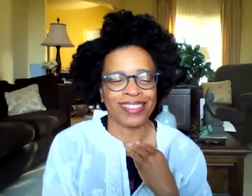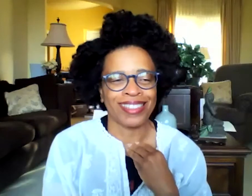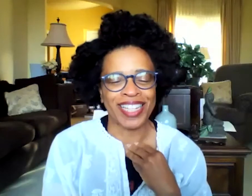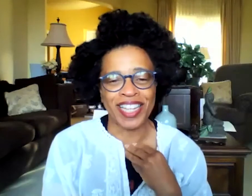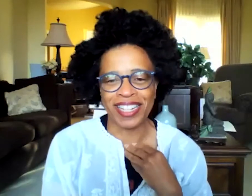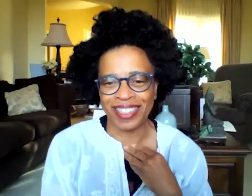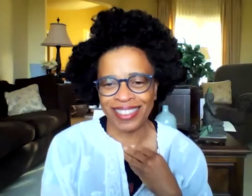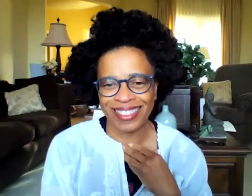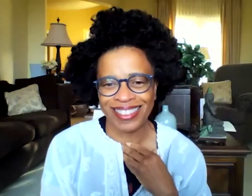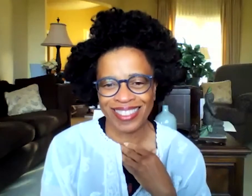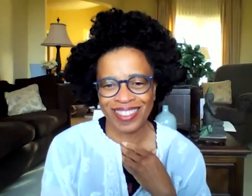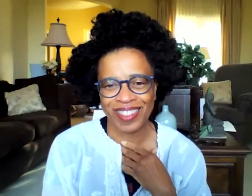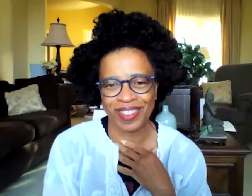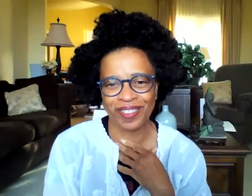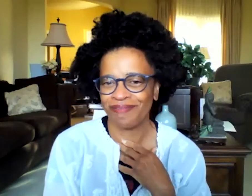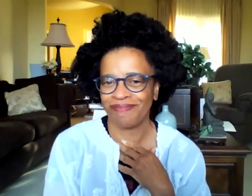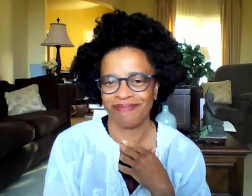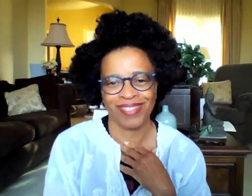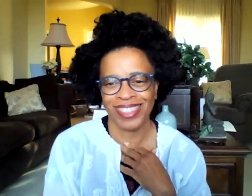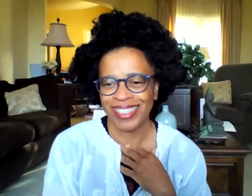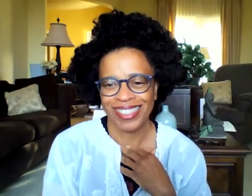well, not ending,